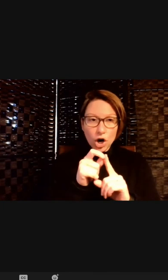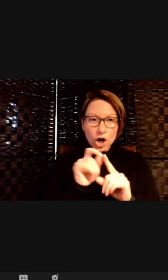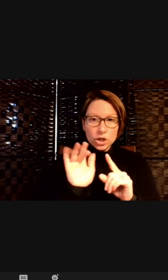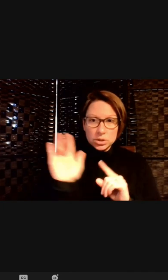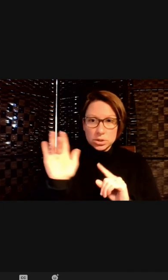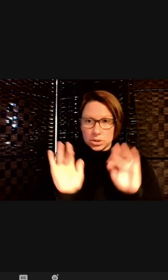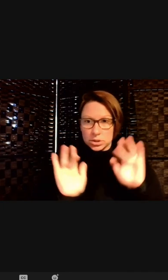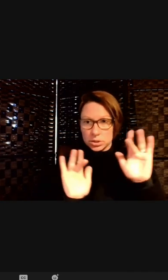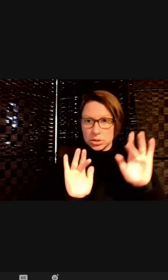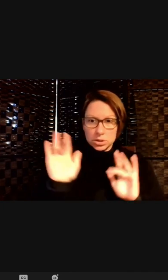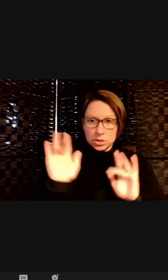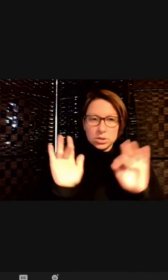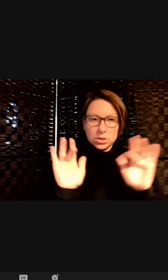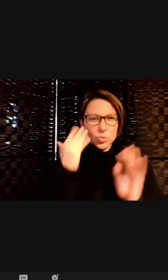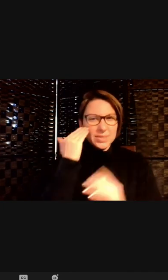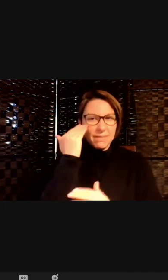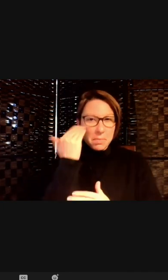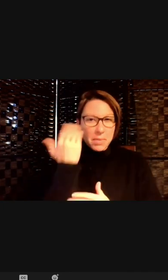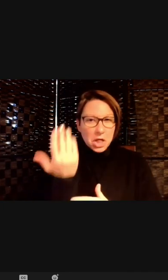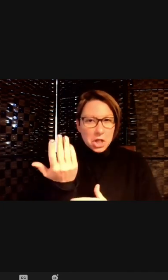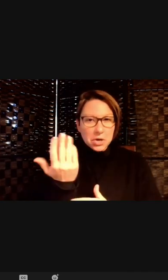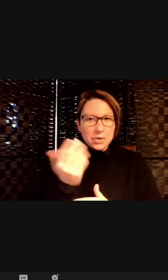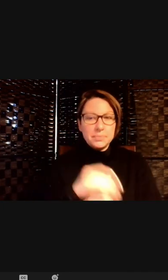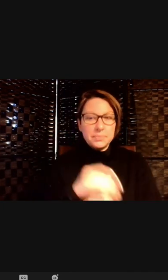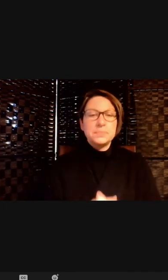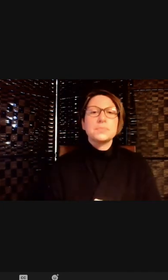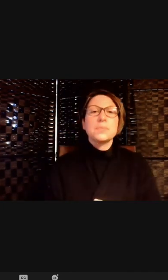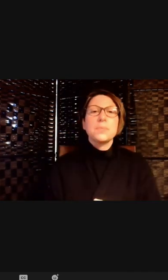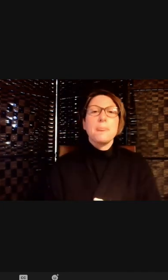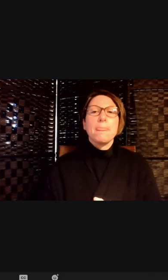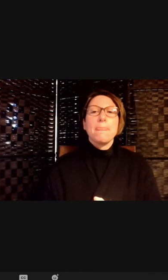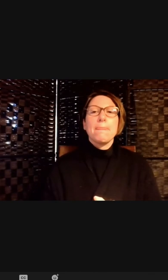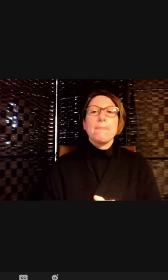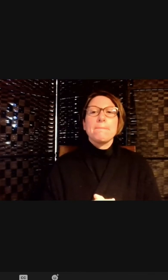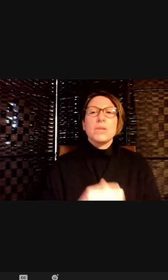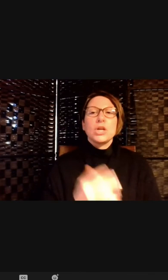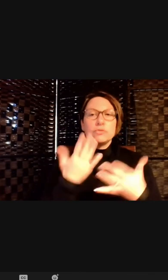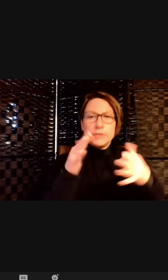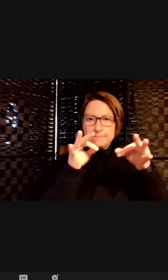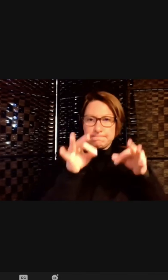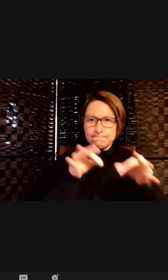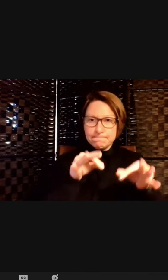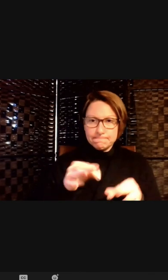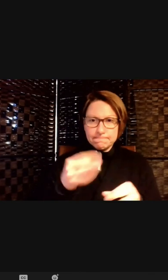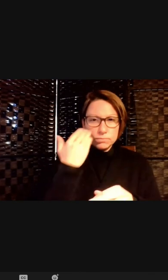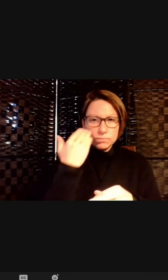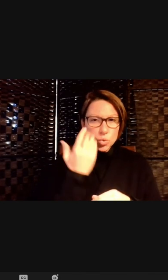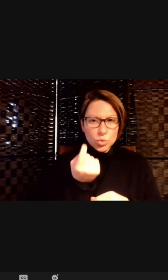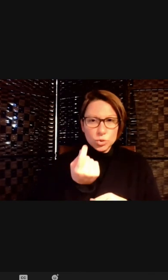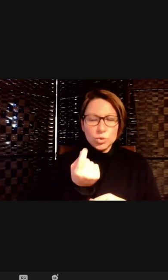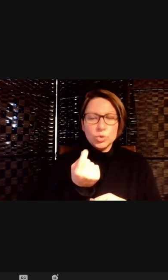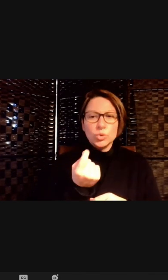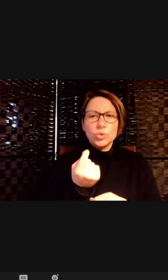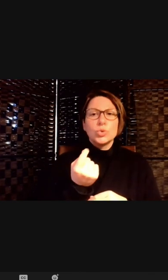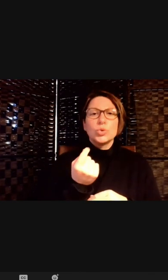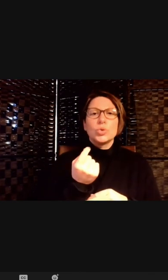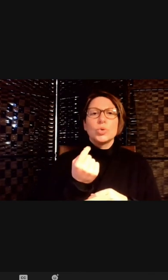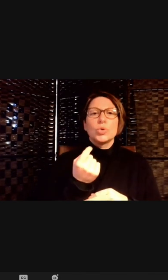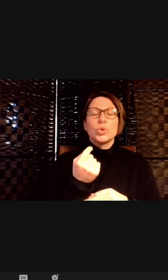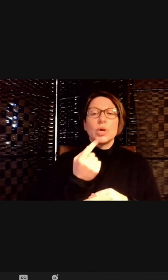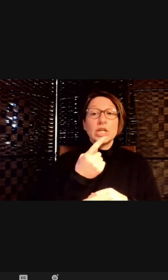activity was something that was familiar to her. So we've gone through, we had given her explicit instruction on those words. She knew what they were, and she knew what they were